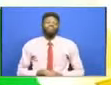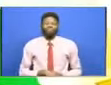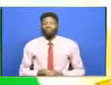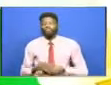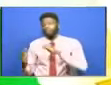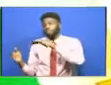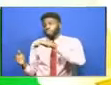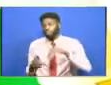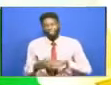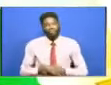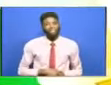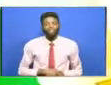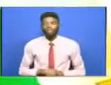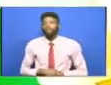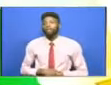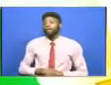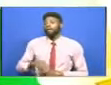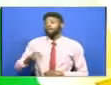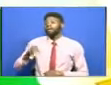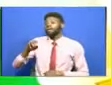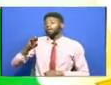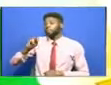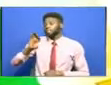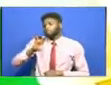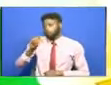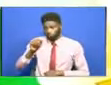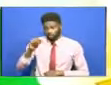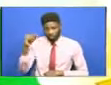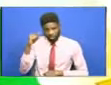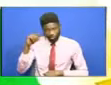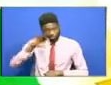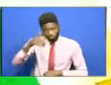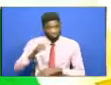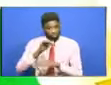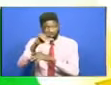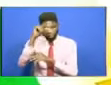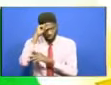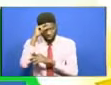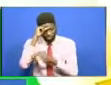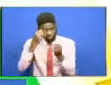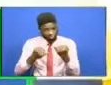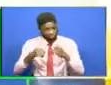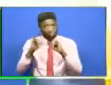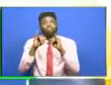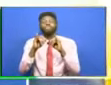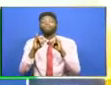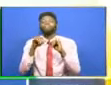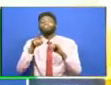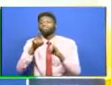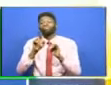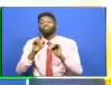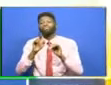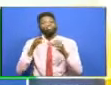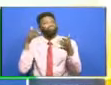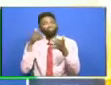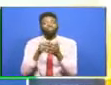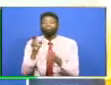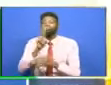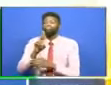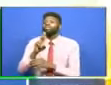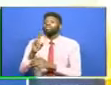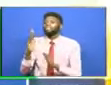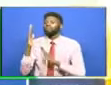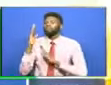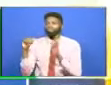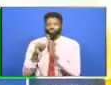A section of members of the Garissa County Assembly are calling on the government implementing agencies to stop using insecurity to deny